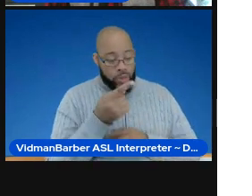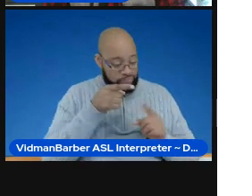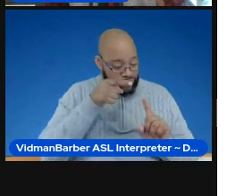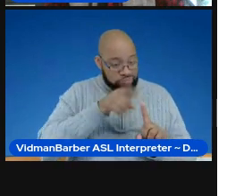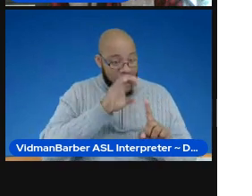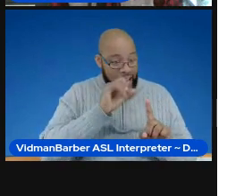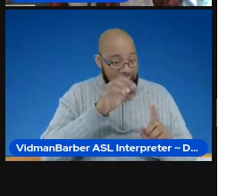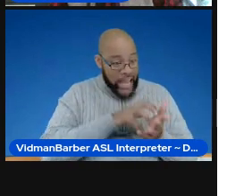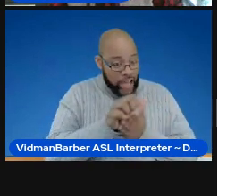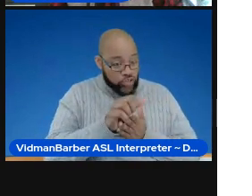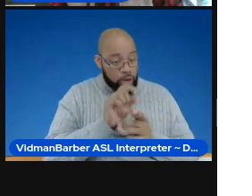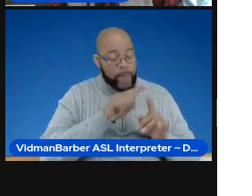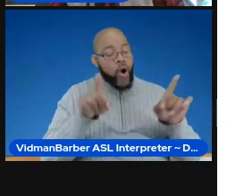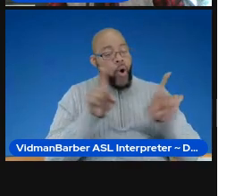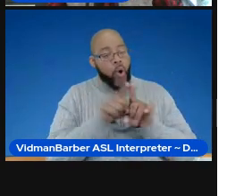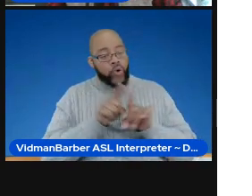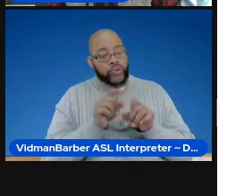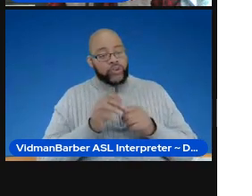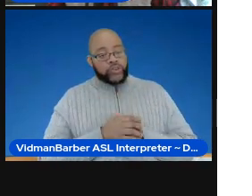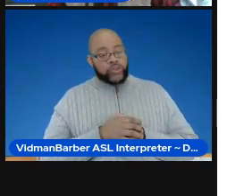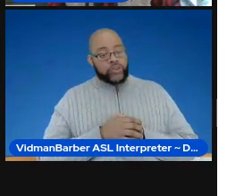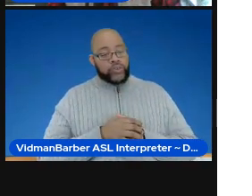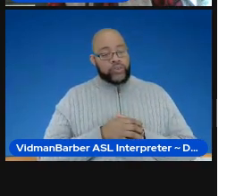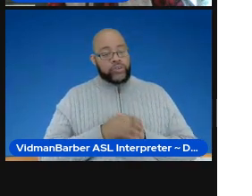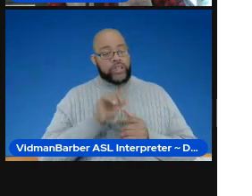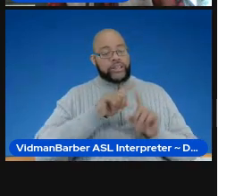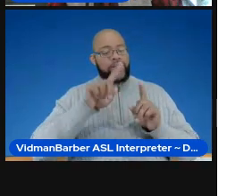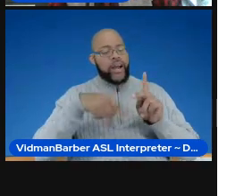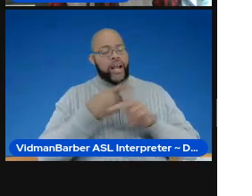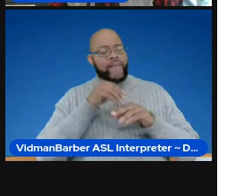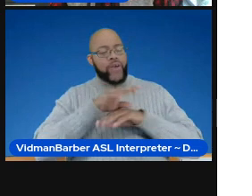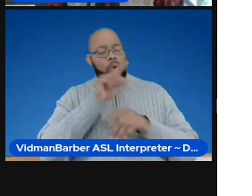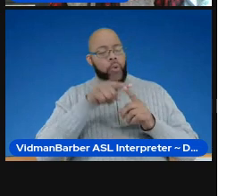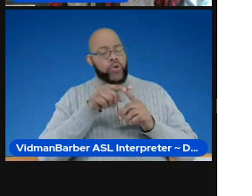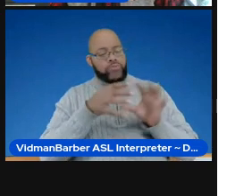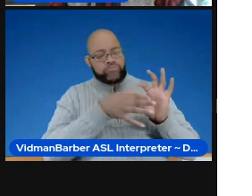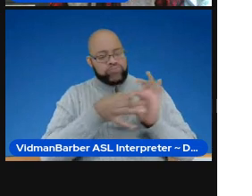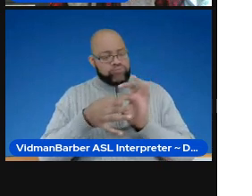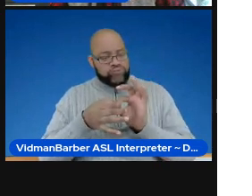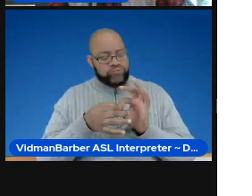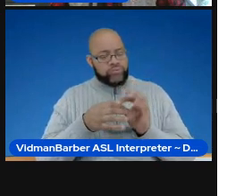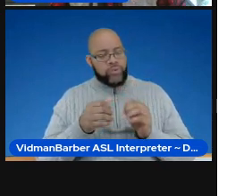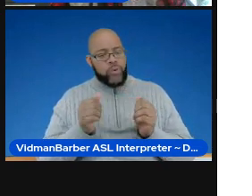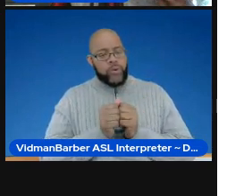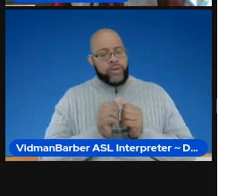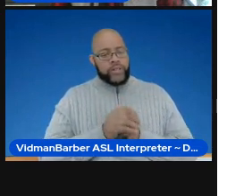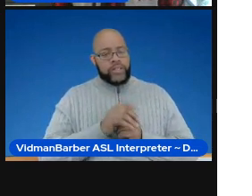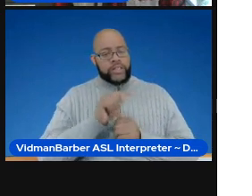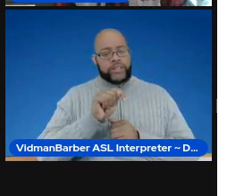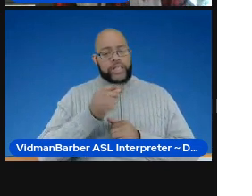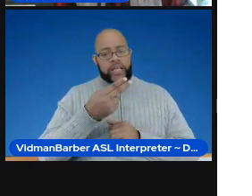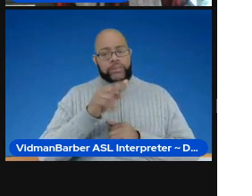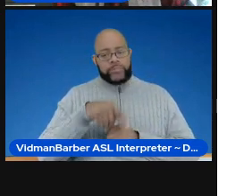cells, but there's actually a paracrine type effect when you co-culture the THP1